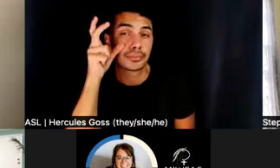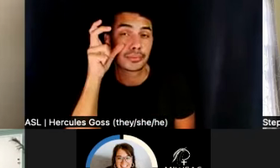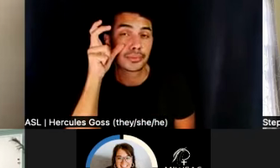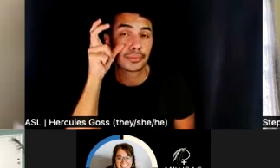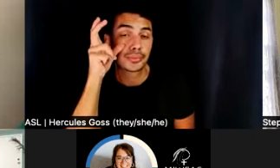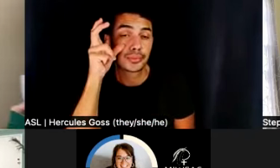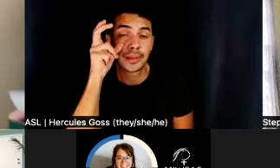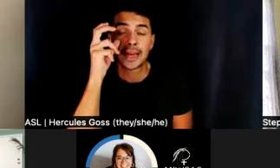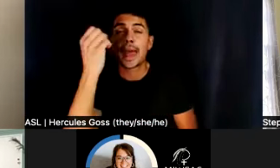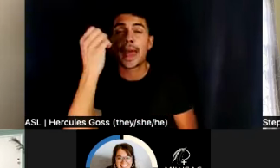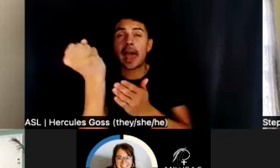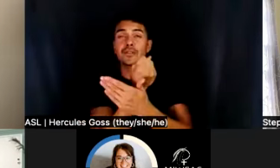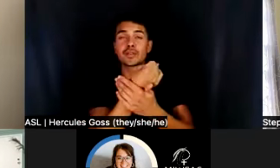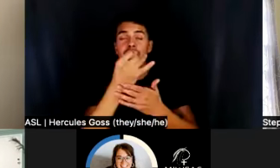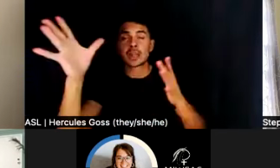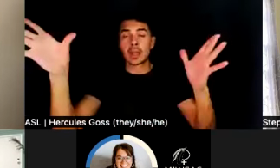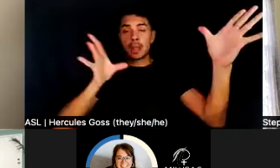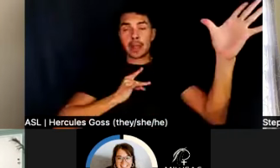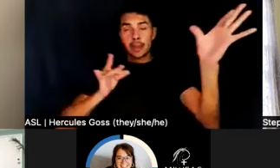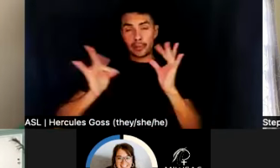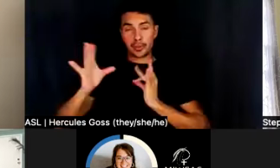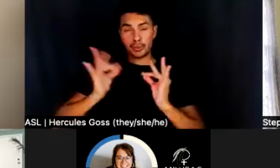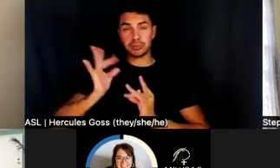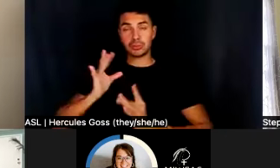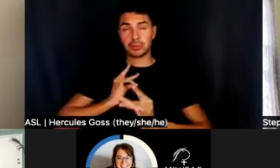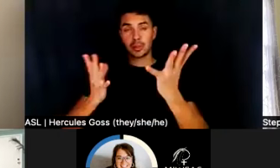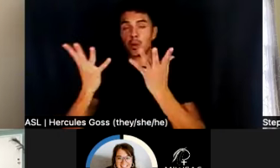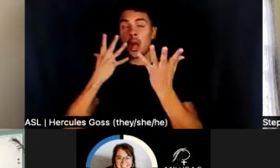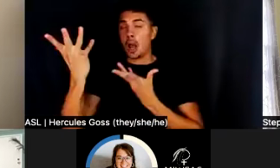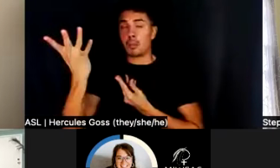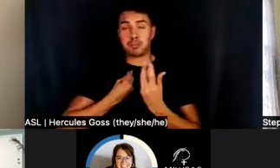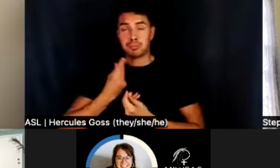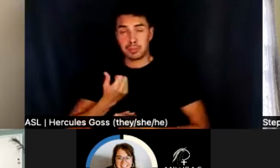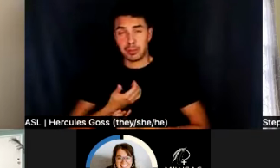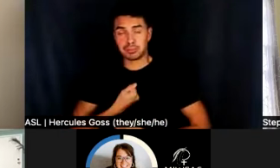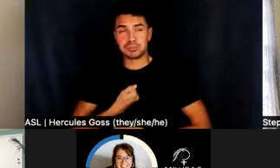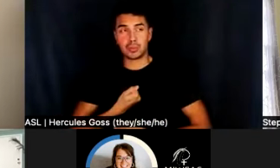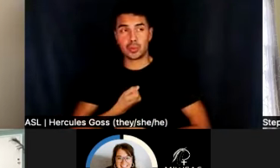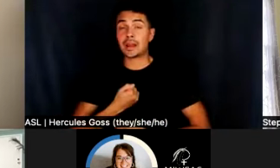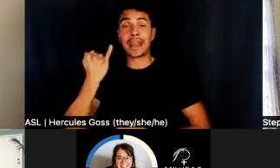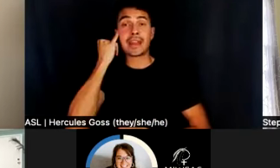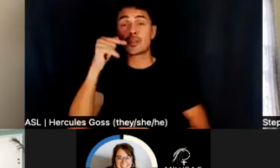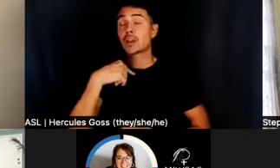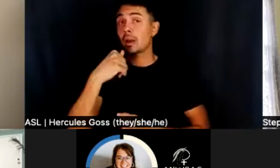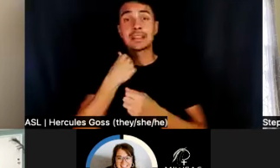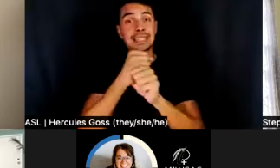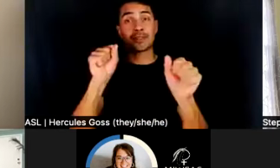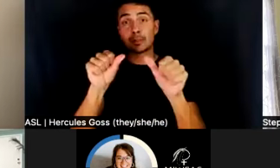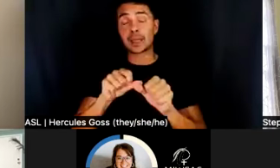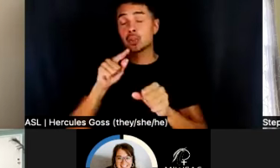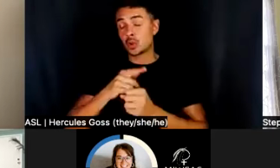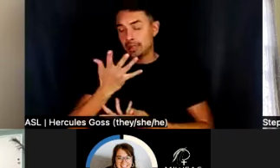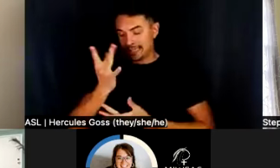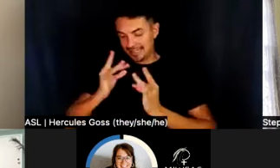stuff, and then they're carrying it with them. So if they don't have a safe place to debrief or let go of what's